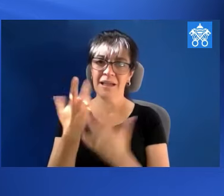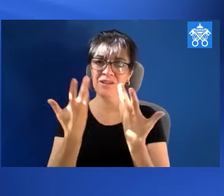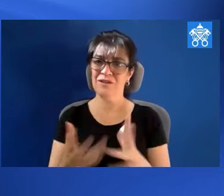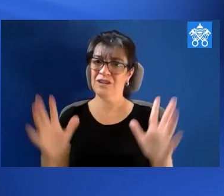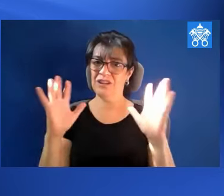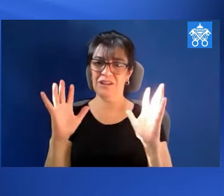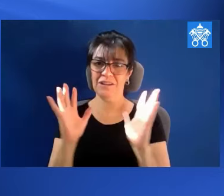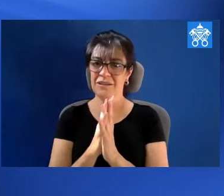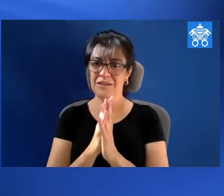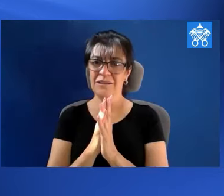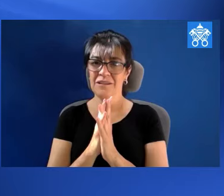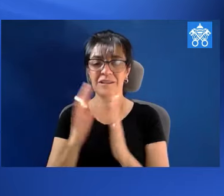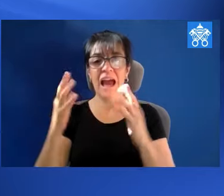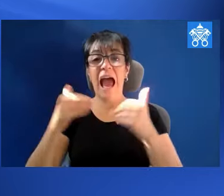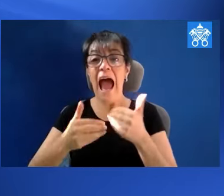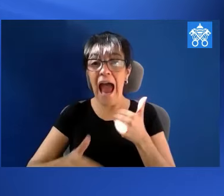applause.